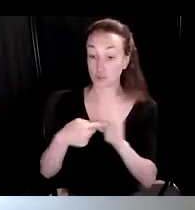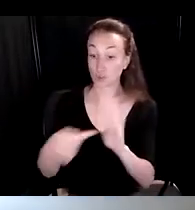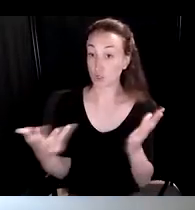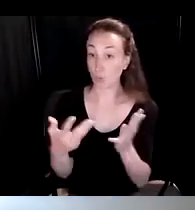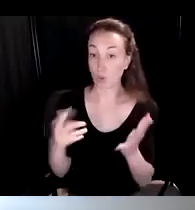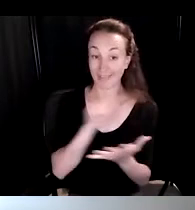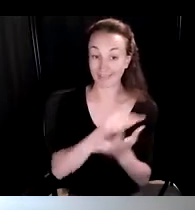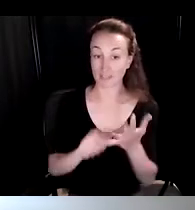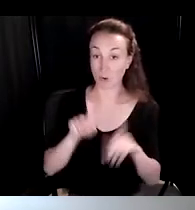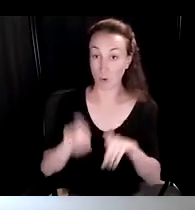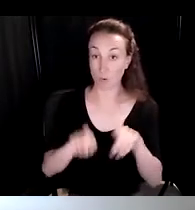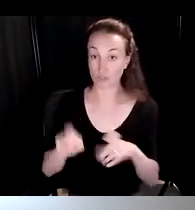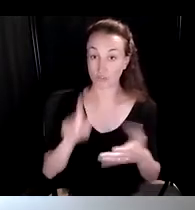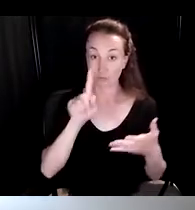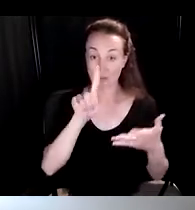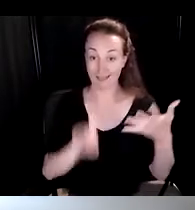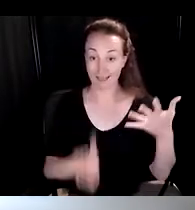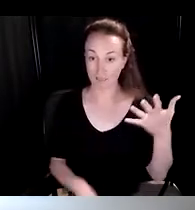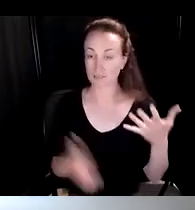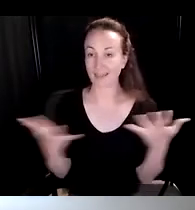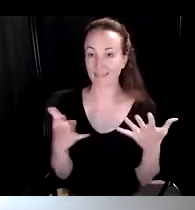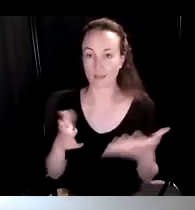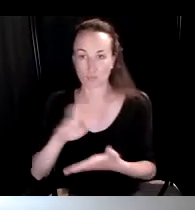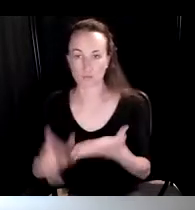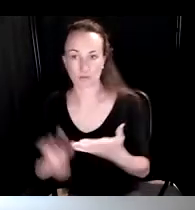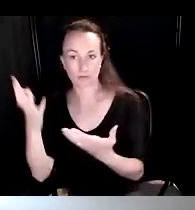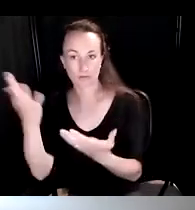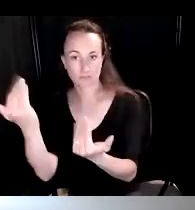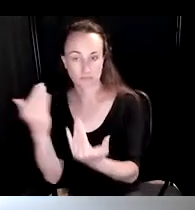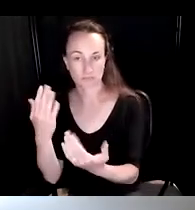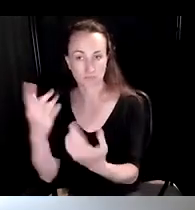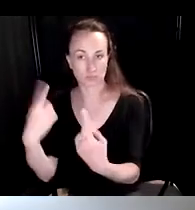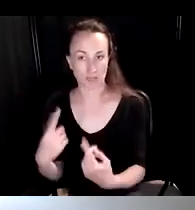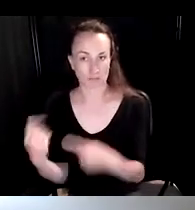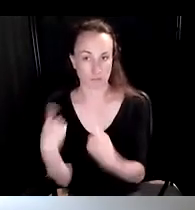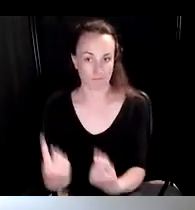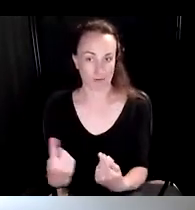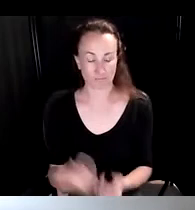have said thus far. Going to the next one. Okay.